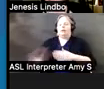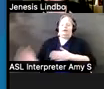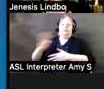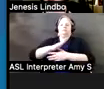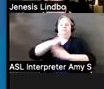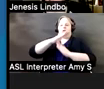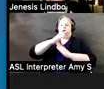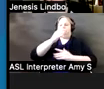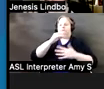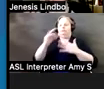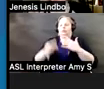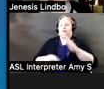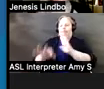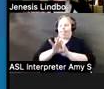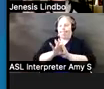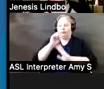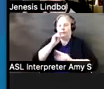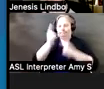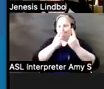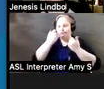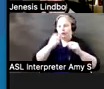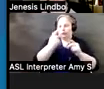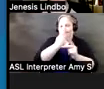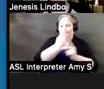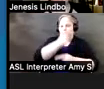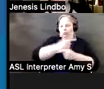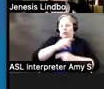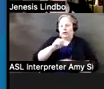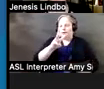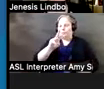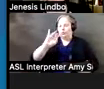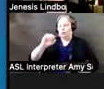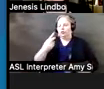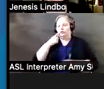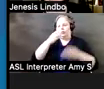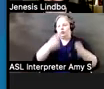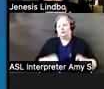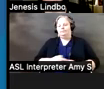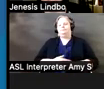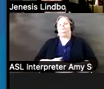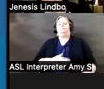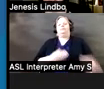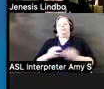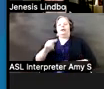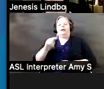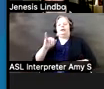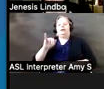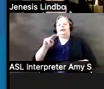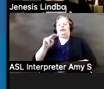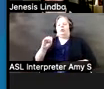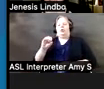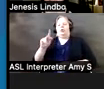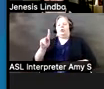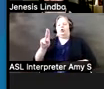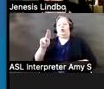I am looking at trying to find the right switch for somebody. And then Ni No Kuni. Ni